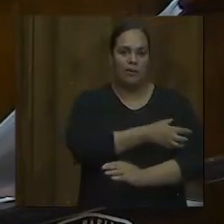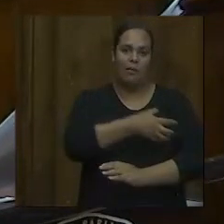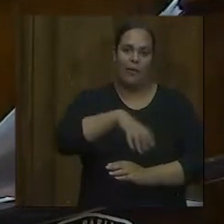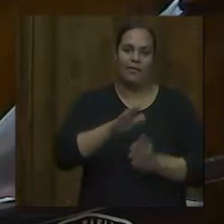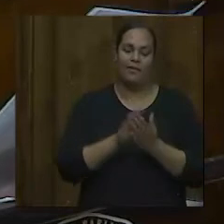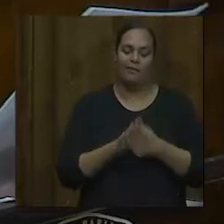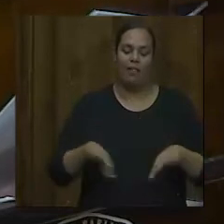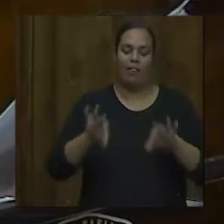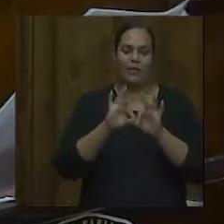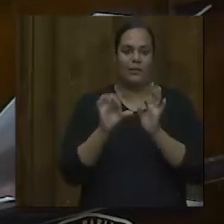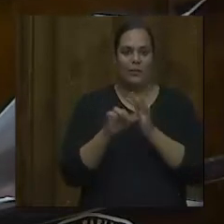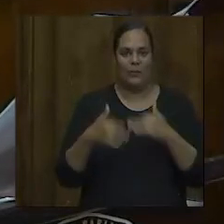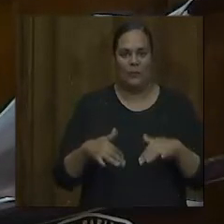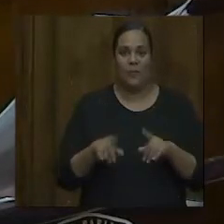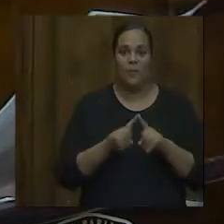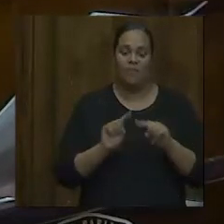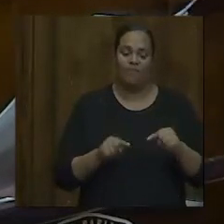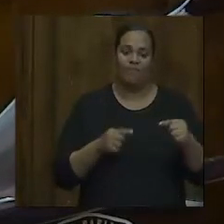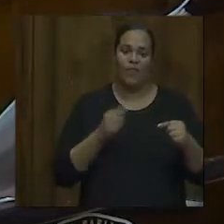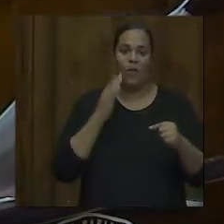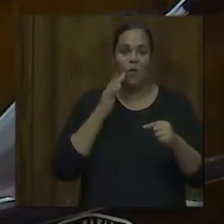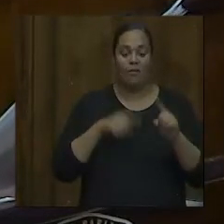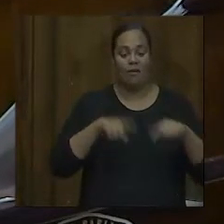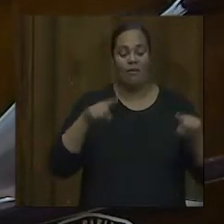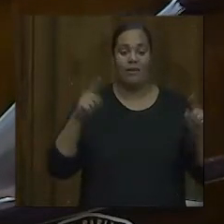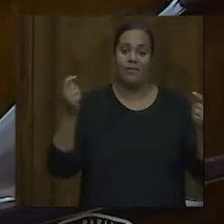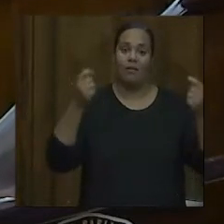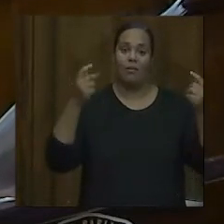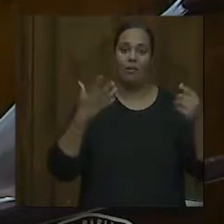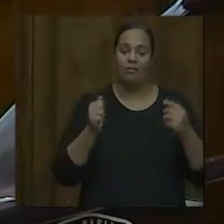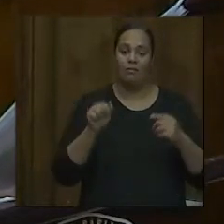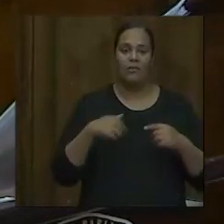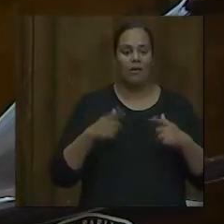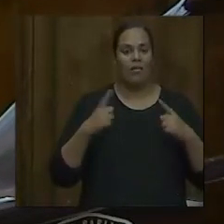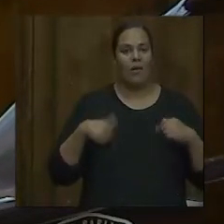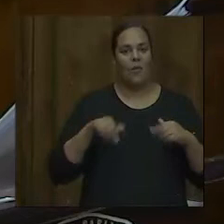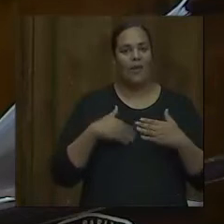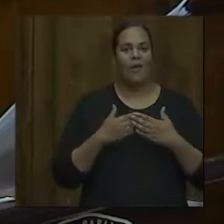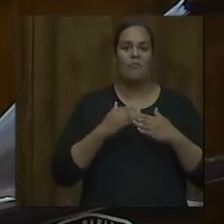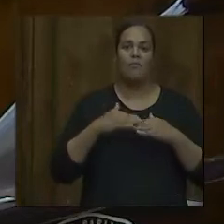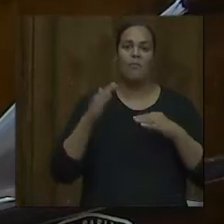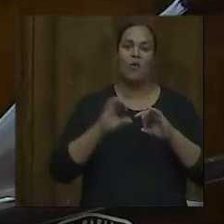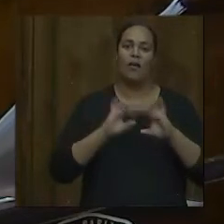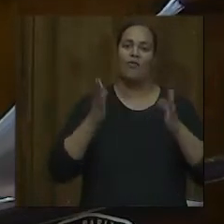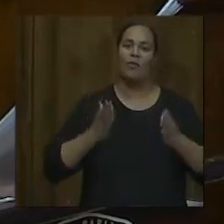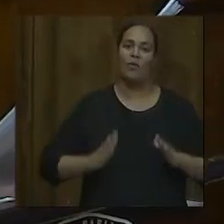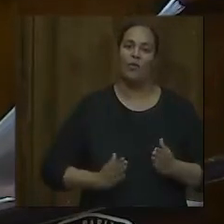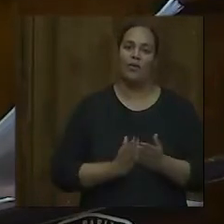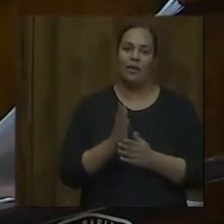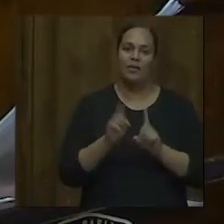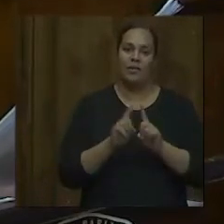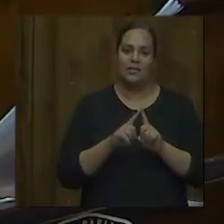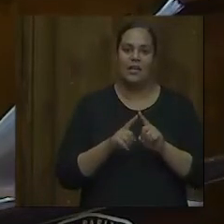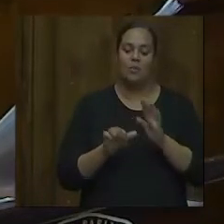and values. It argues that when diversity is celebrated, it allows for a more complete realization of human rights